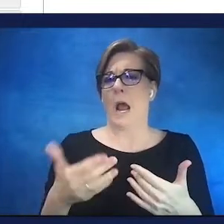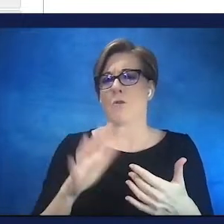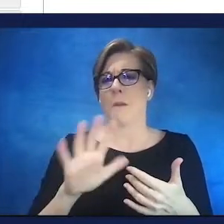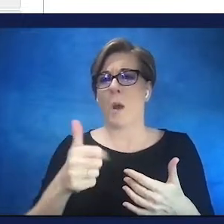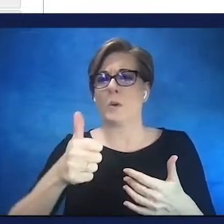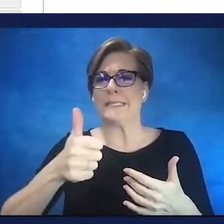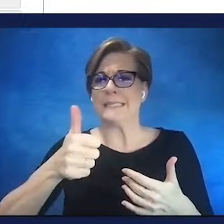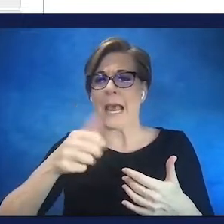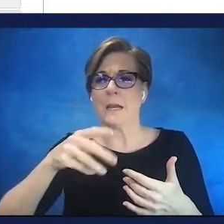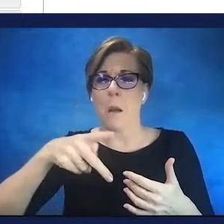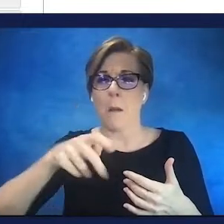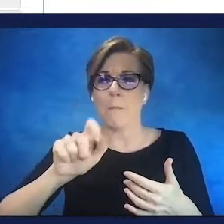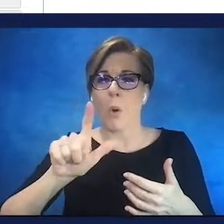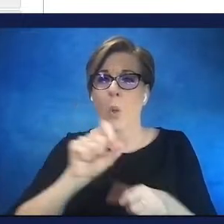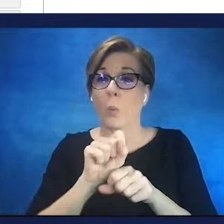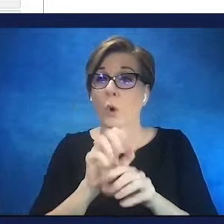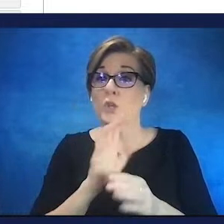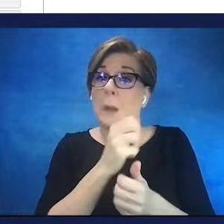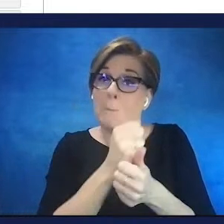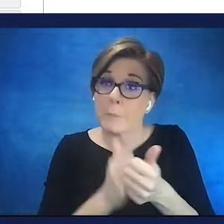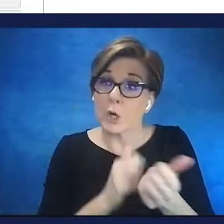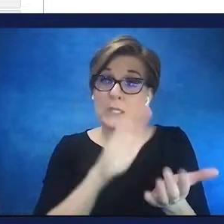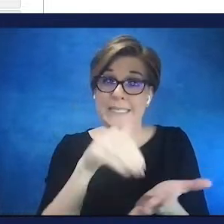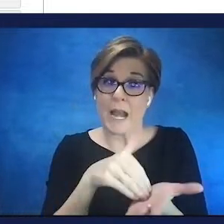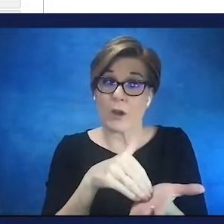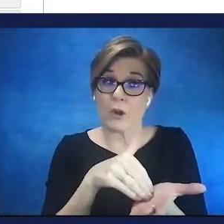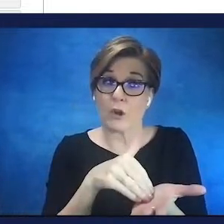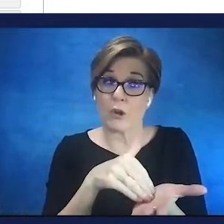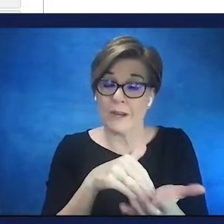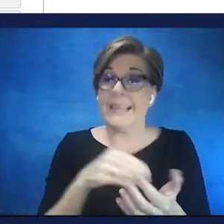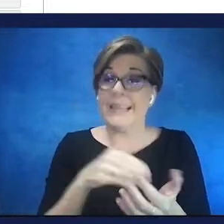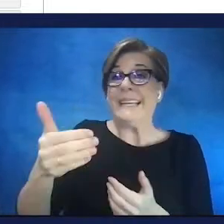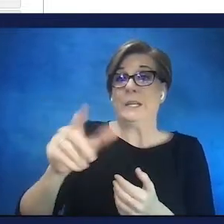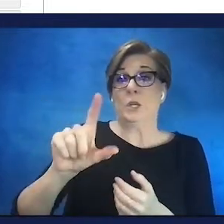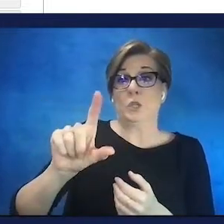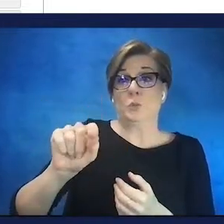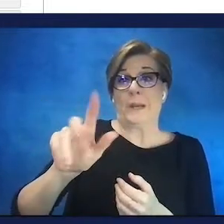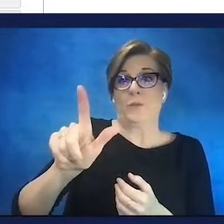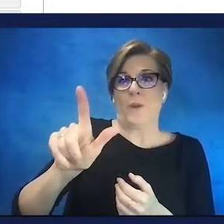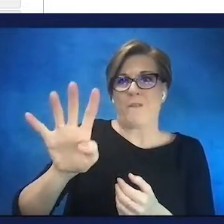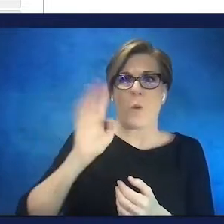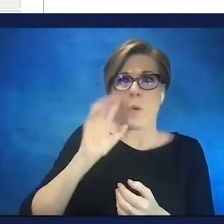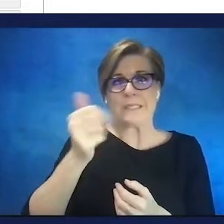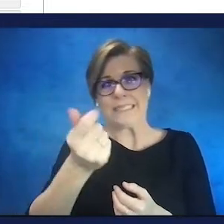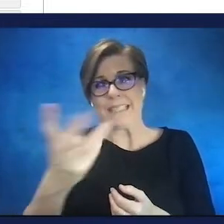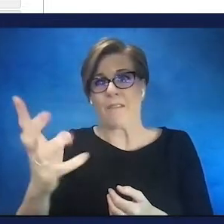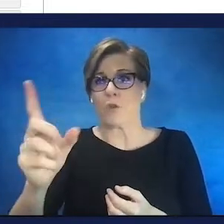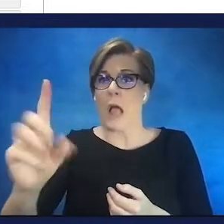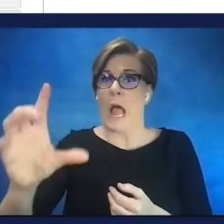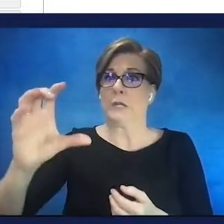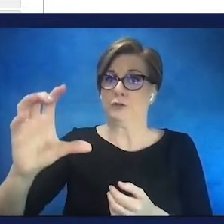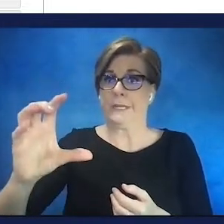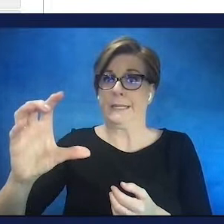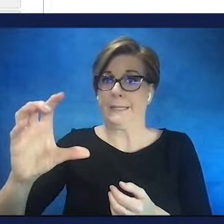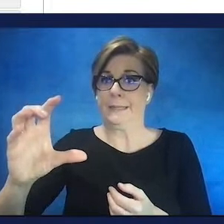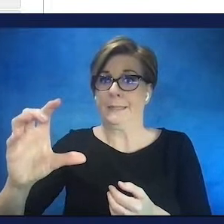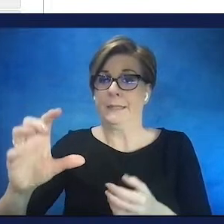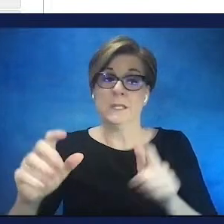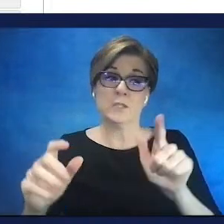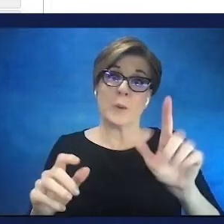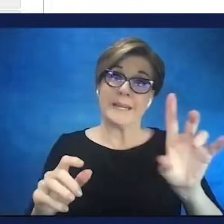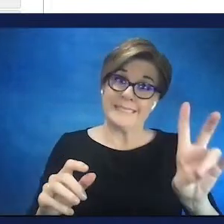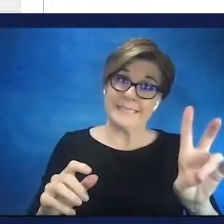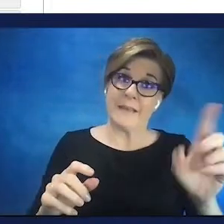approximately 10 poll workers per vote center. And in 2024, we'll have hundreds of vote centers with 27-day,